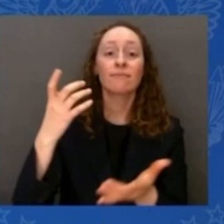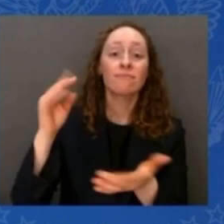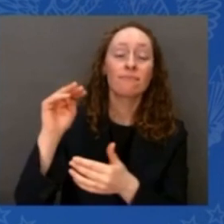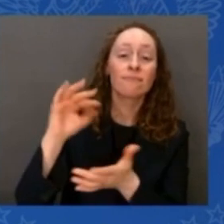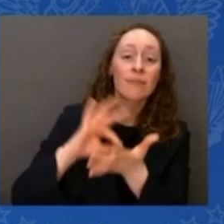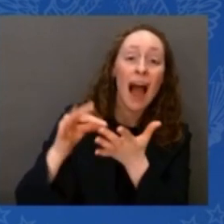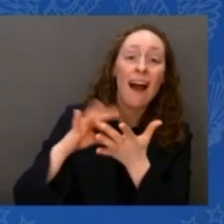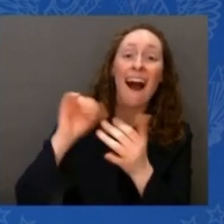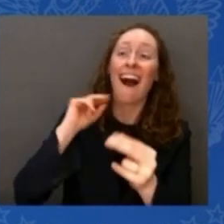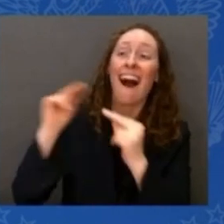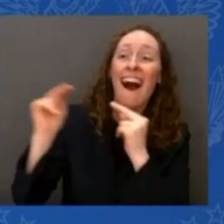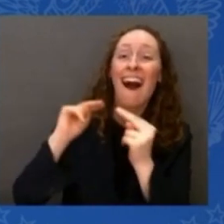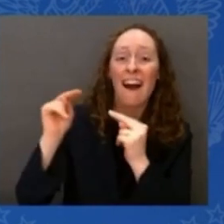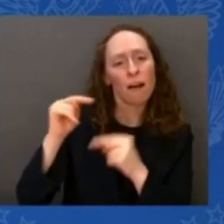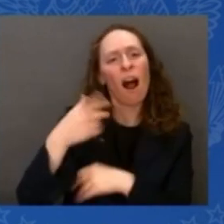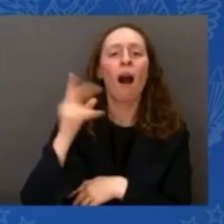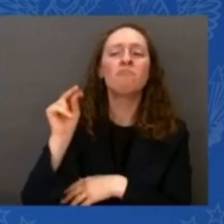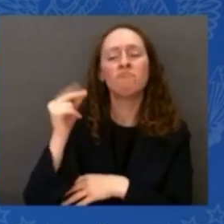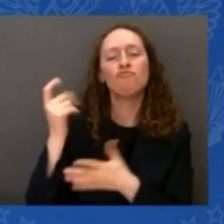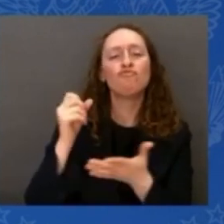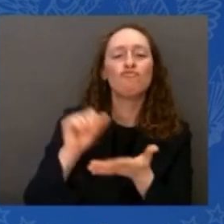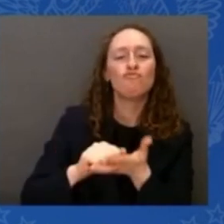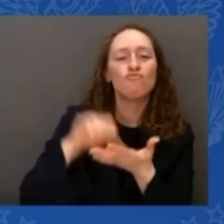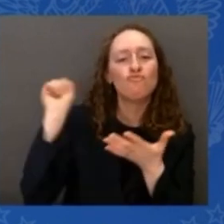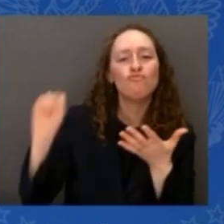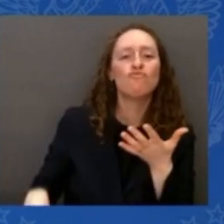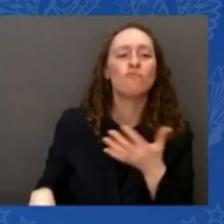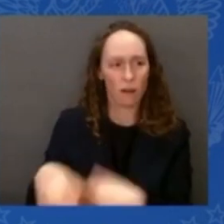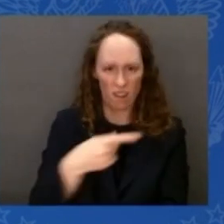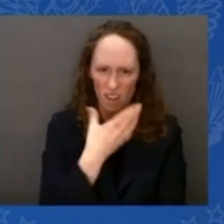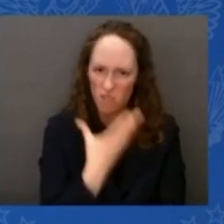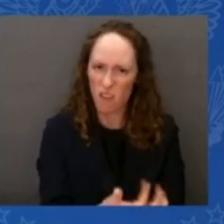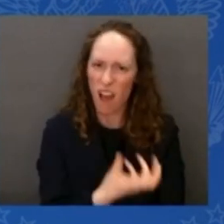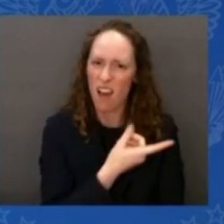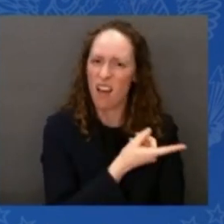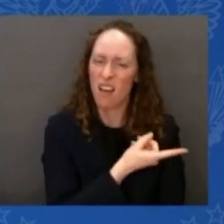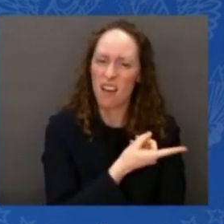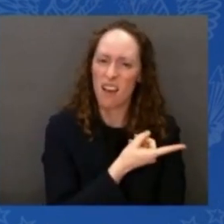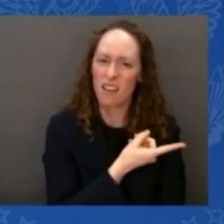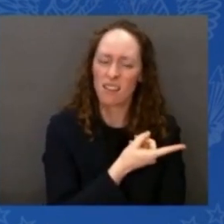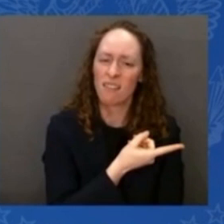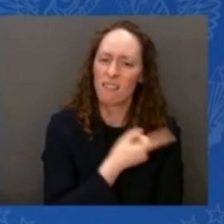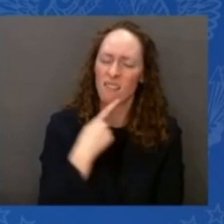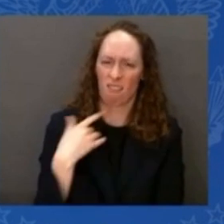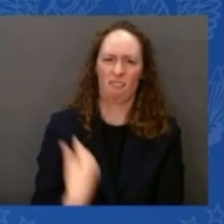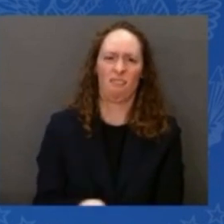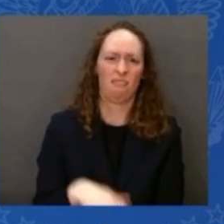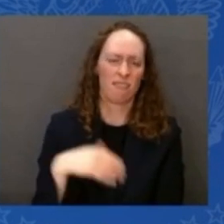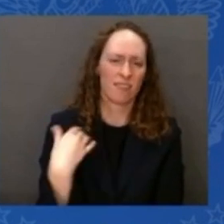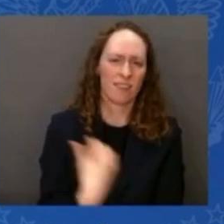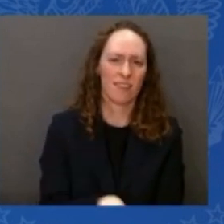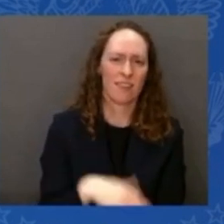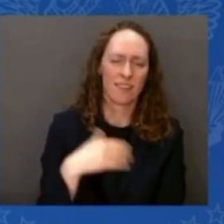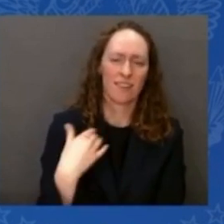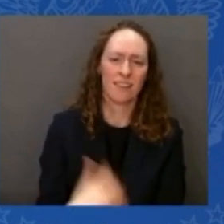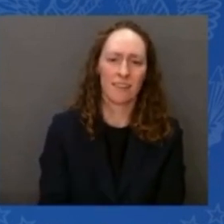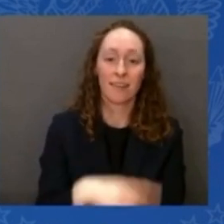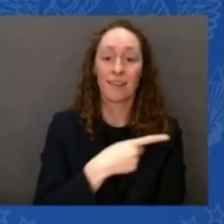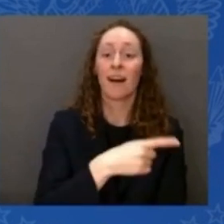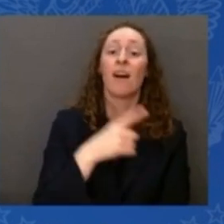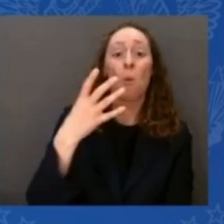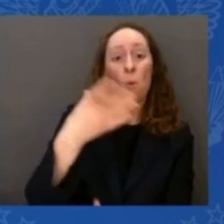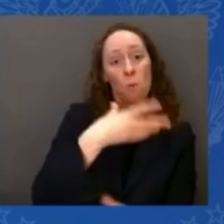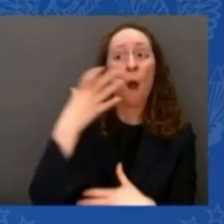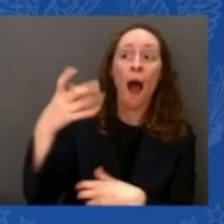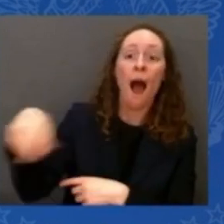have a huge giveaway to Big Pharma and cost taxpayers billions of dollars. And if they say they want to cut the